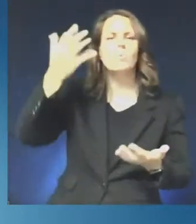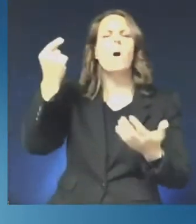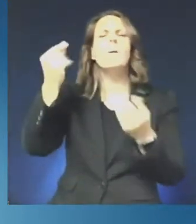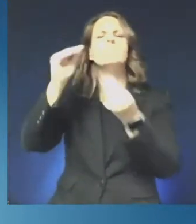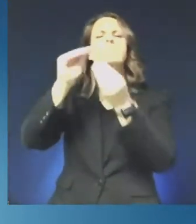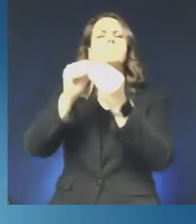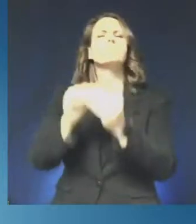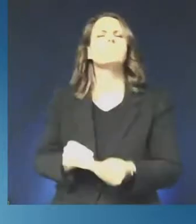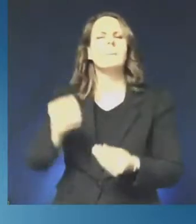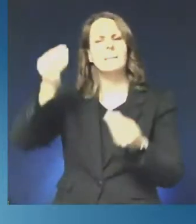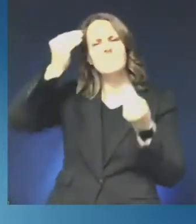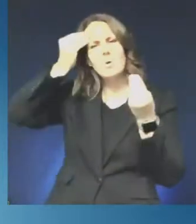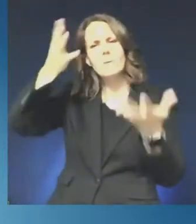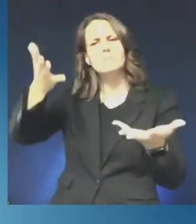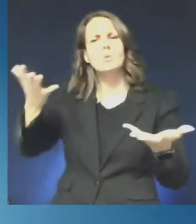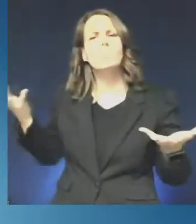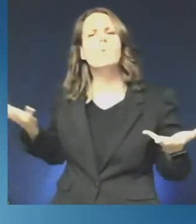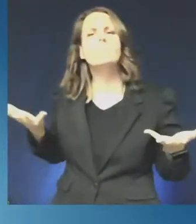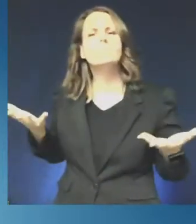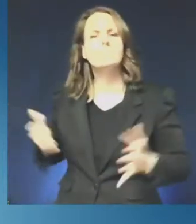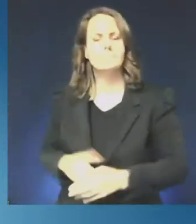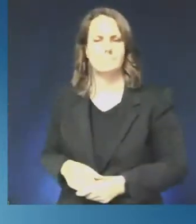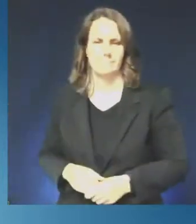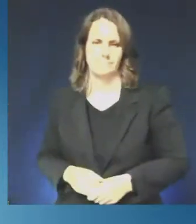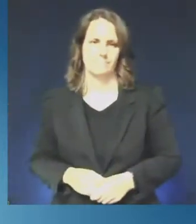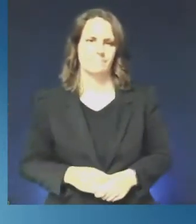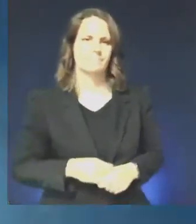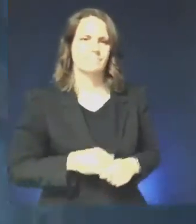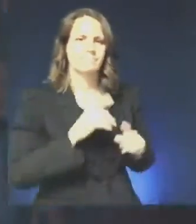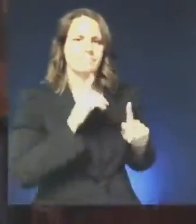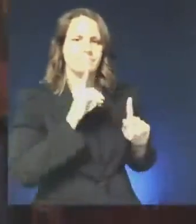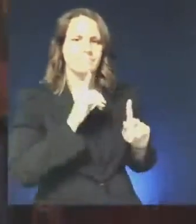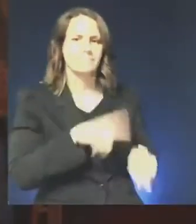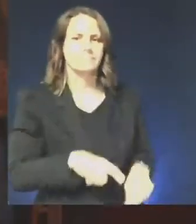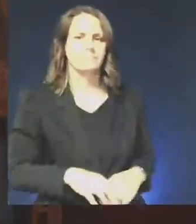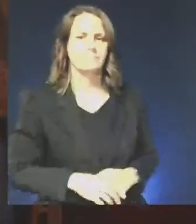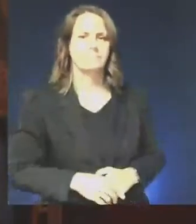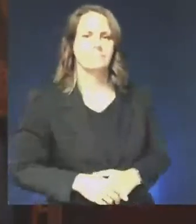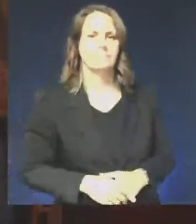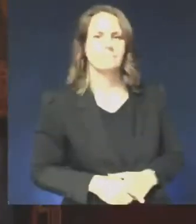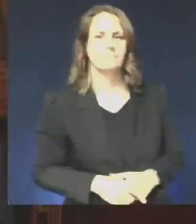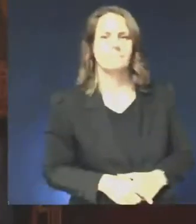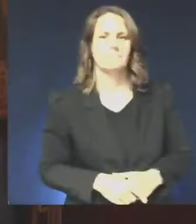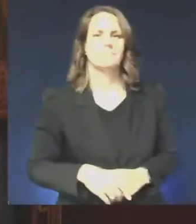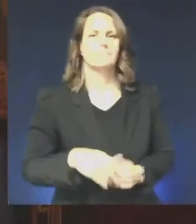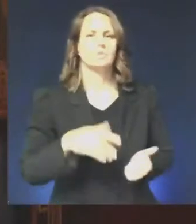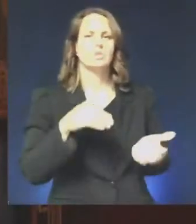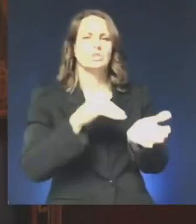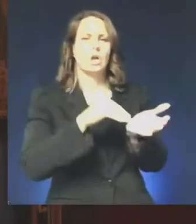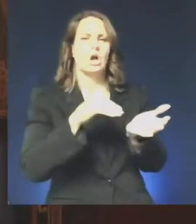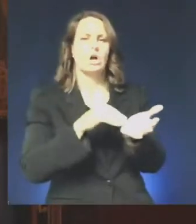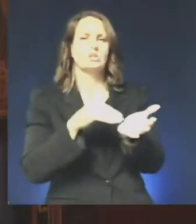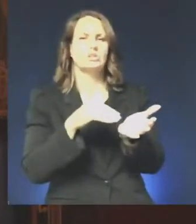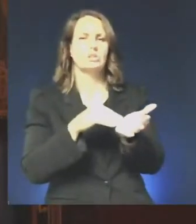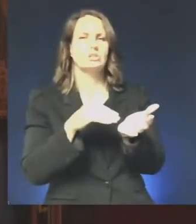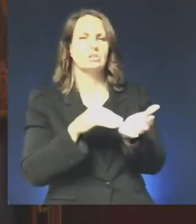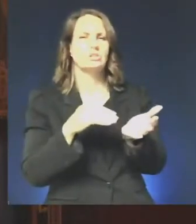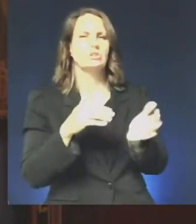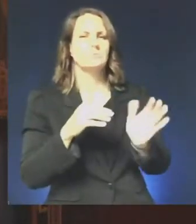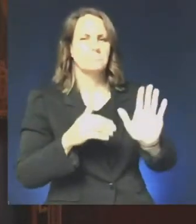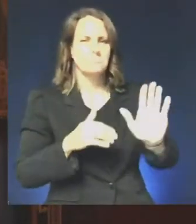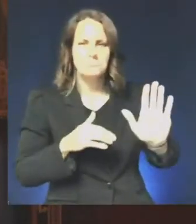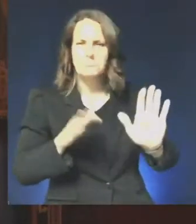Dr. Westergaard, do you have any data around the demographics? We can potentially get those data for you. So these